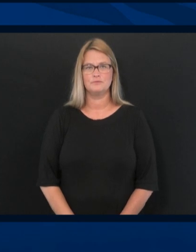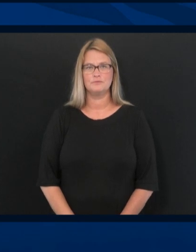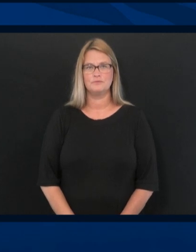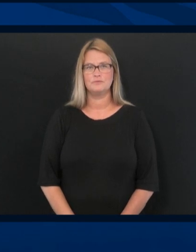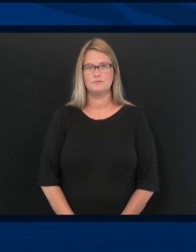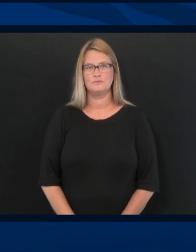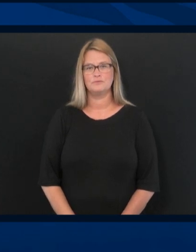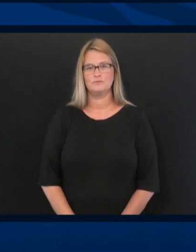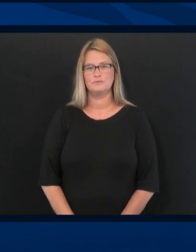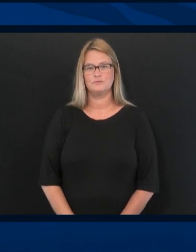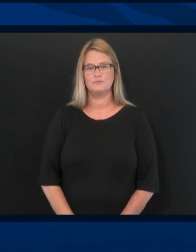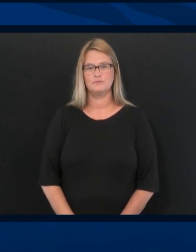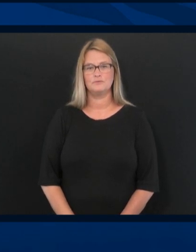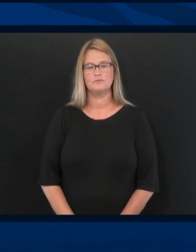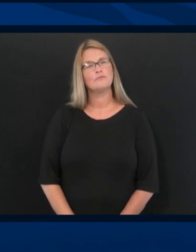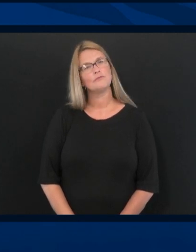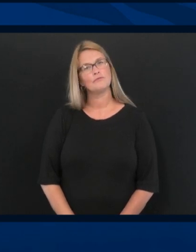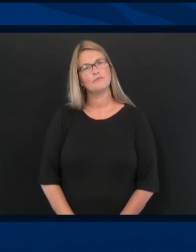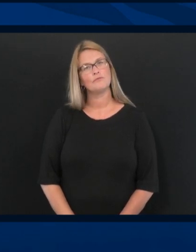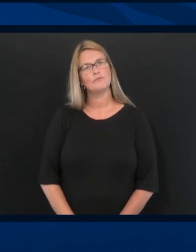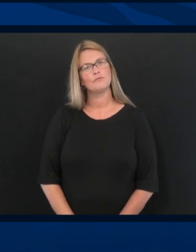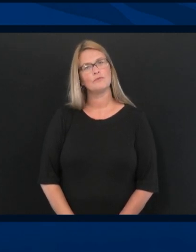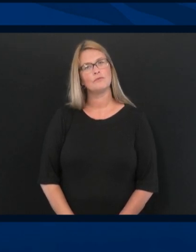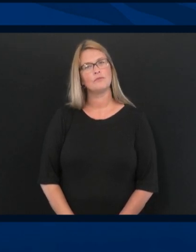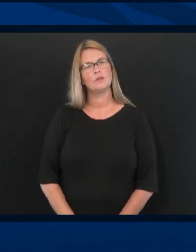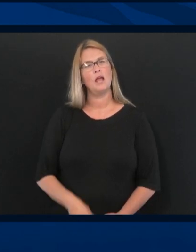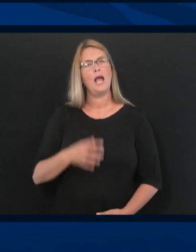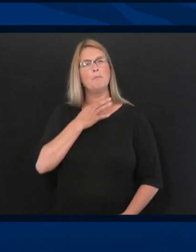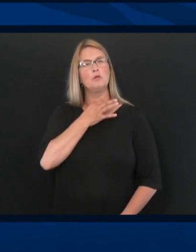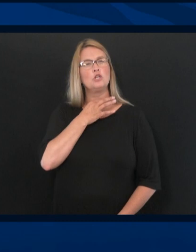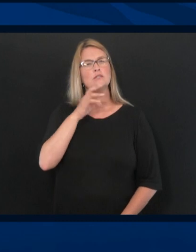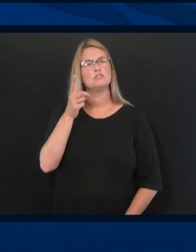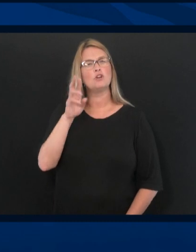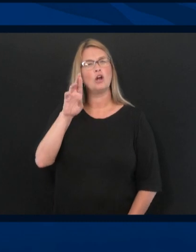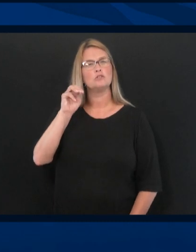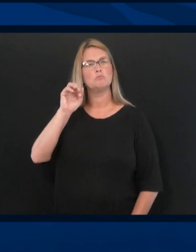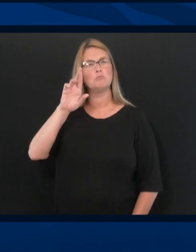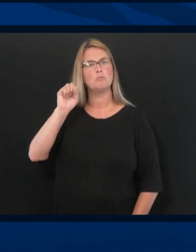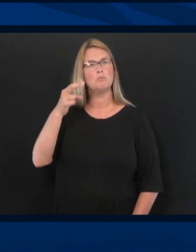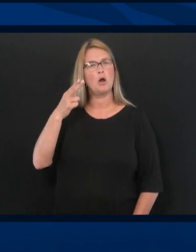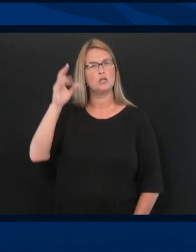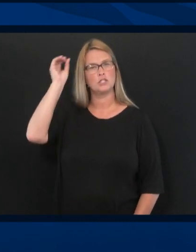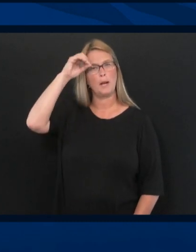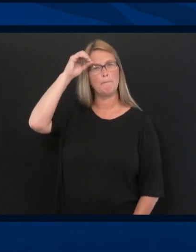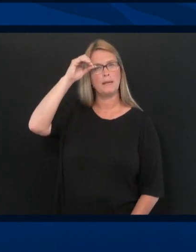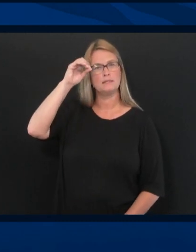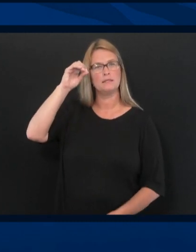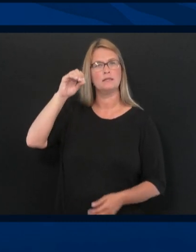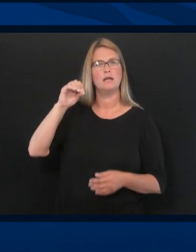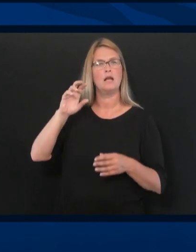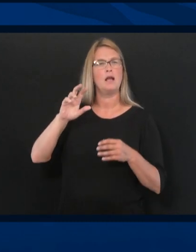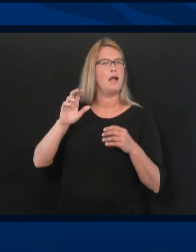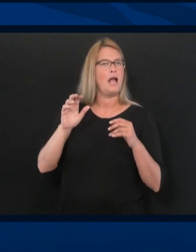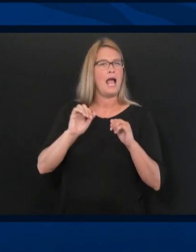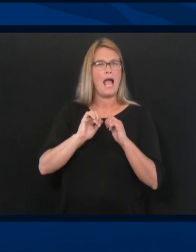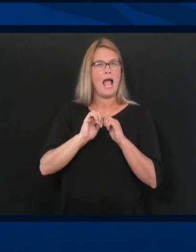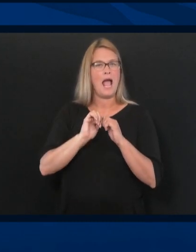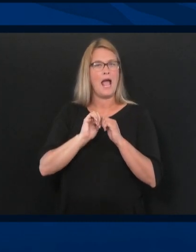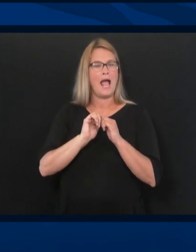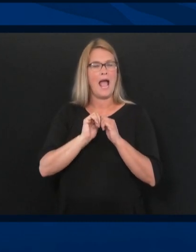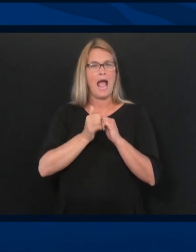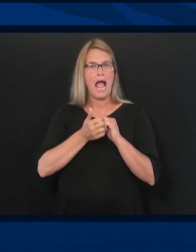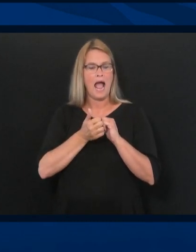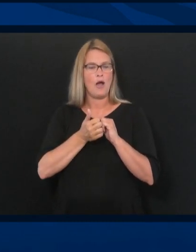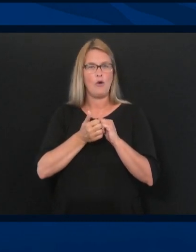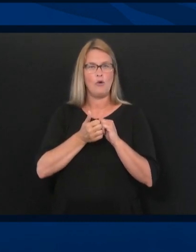this question is, I'd like to get Dr. Marsh's opinion and maybe some other of the health officials of how do you marry the two ideas?